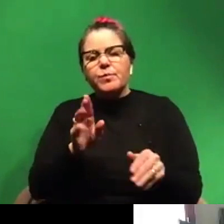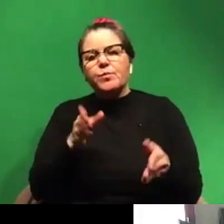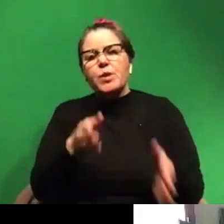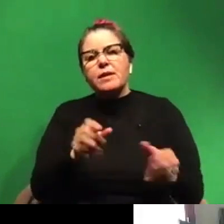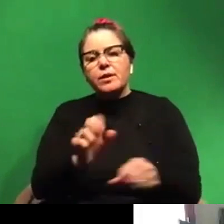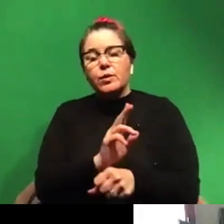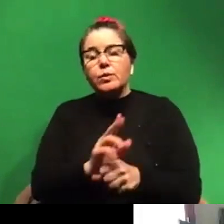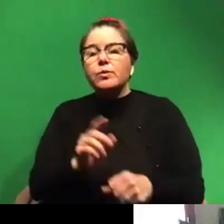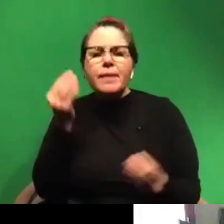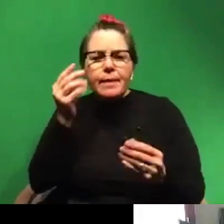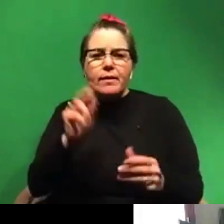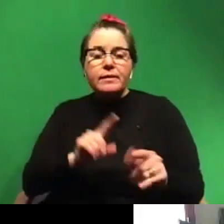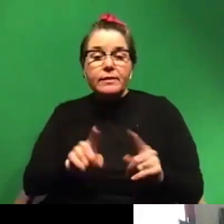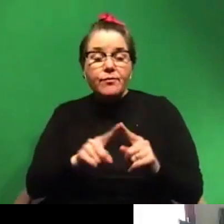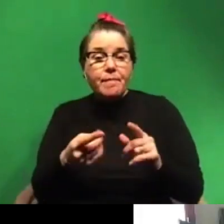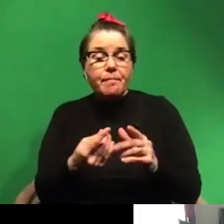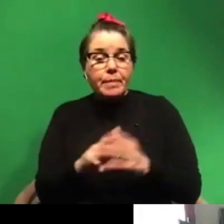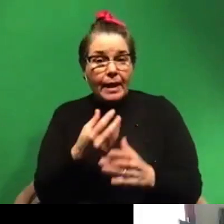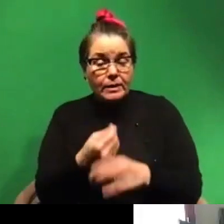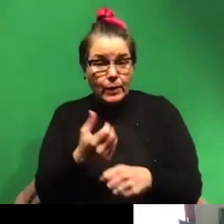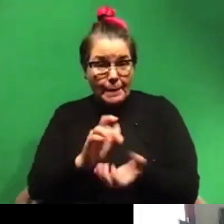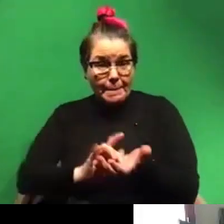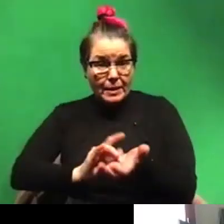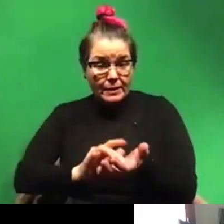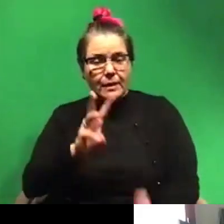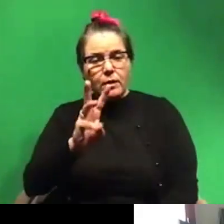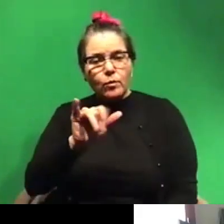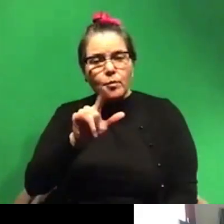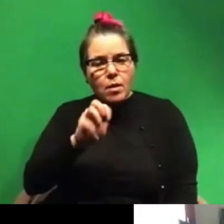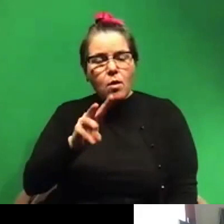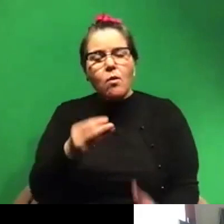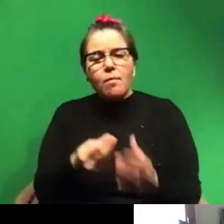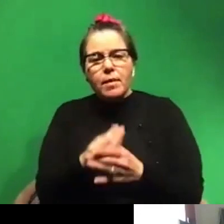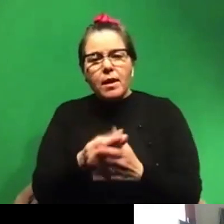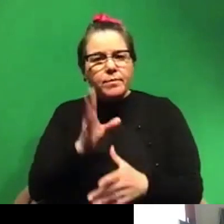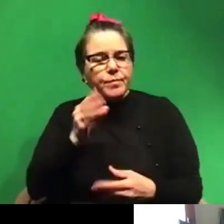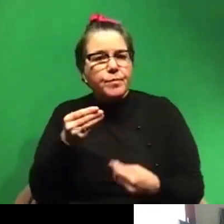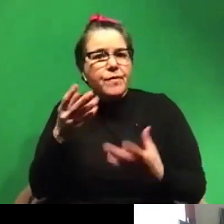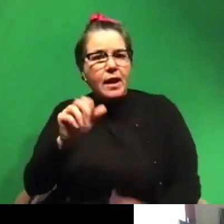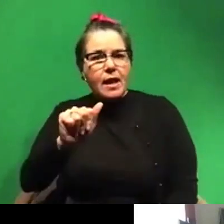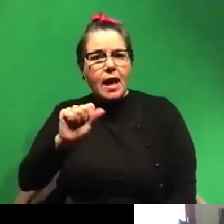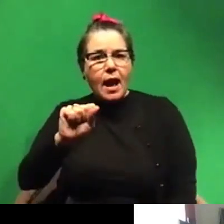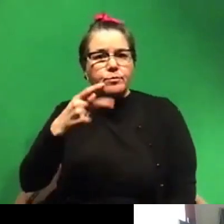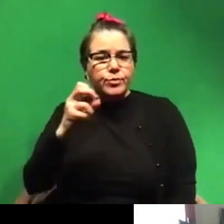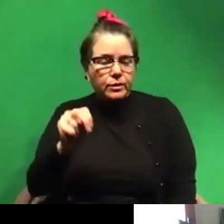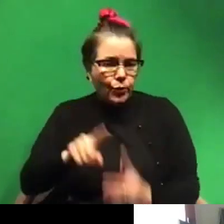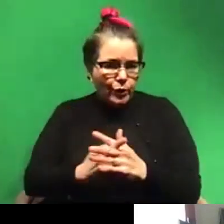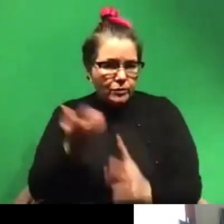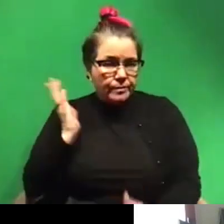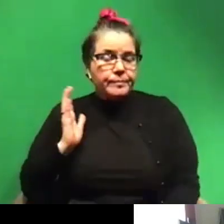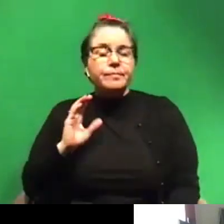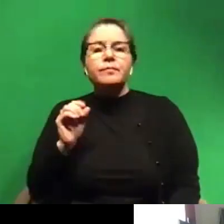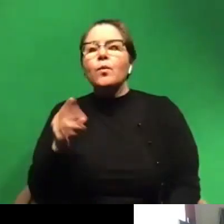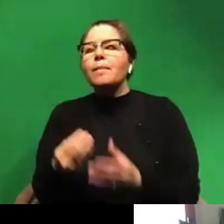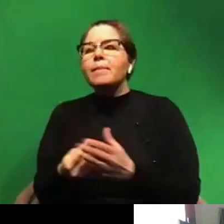we use to get medicine from, like the willow plant that provided aspirin originally, or the plant that was